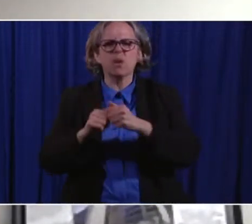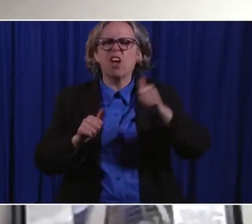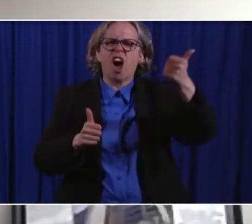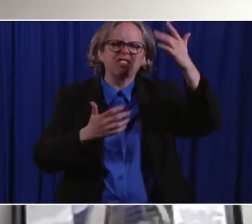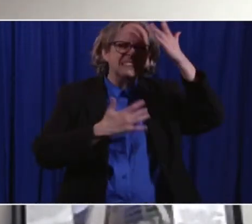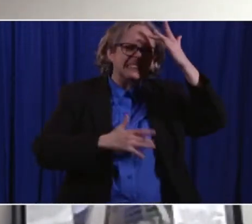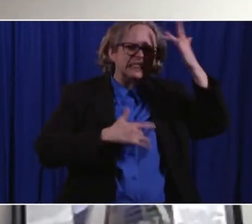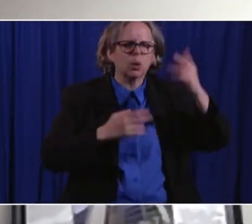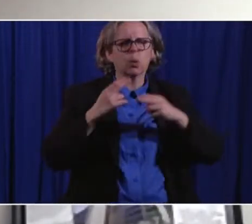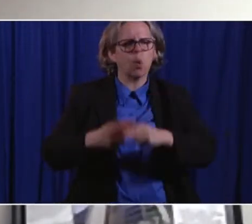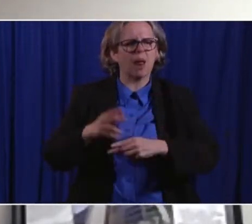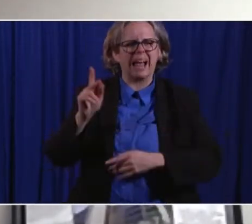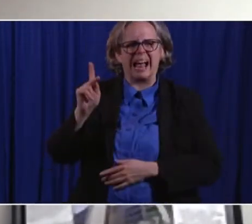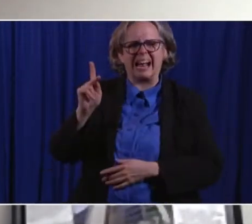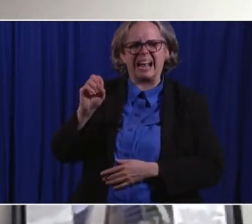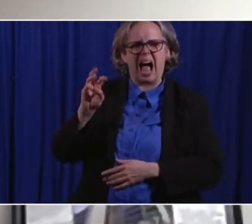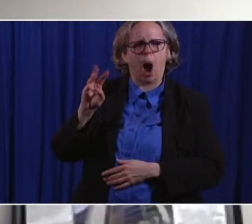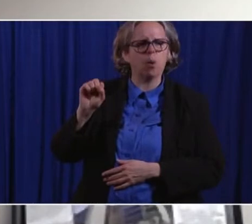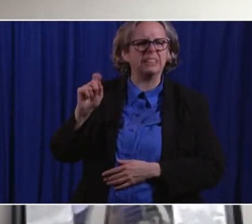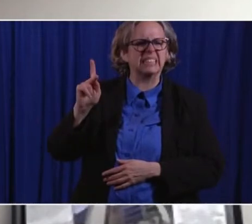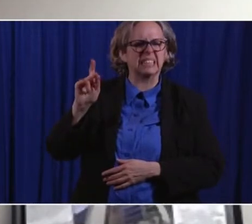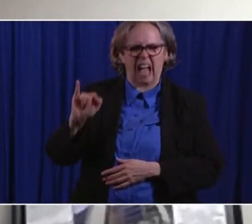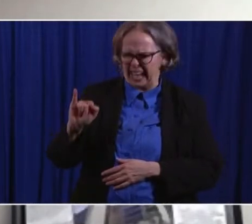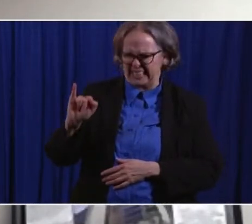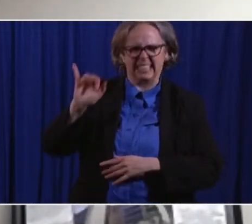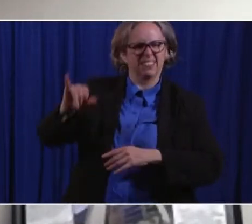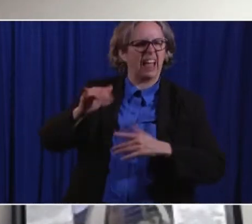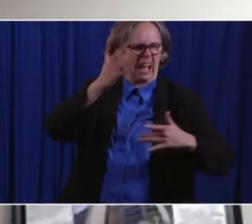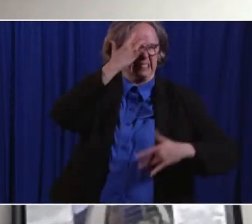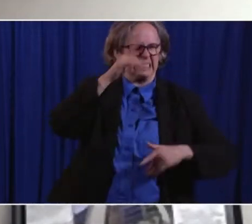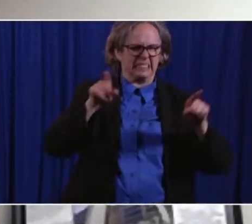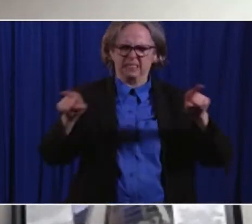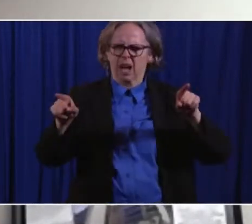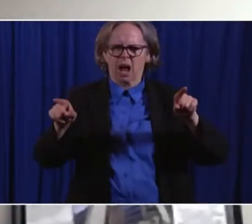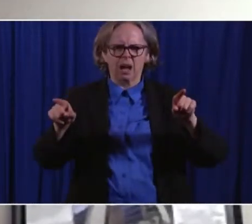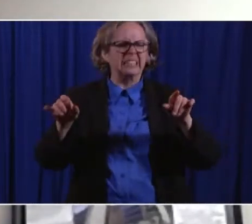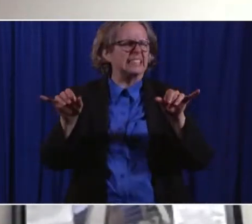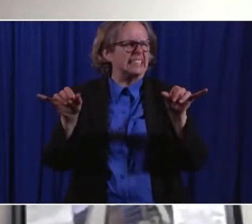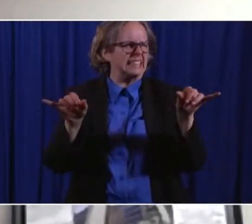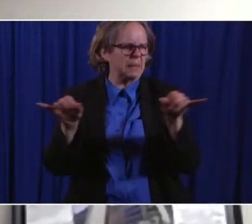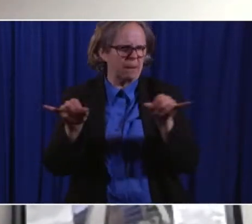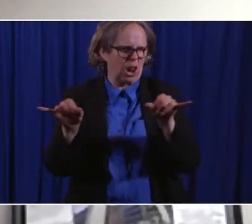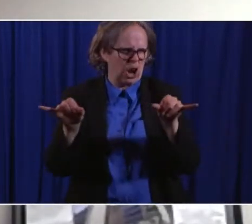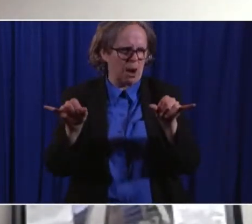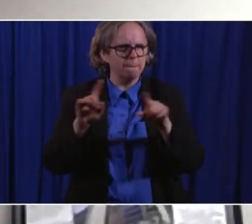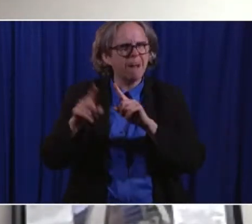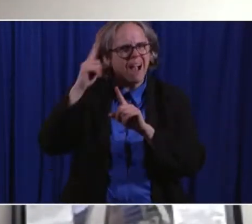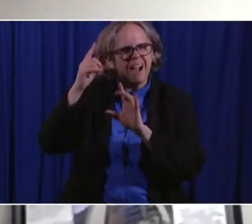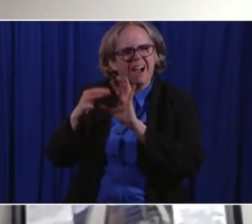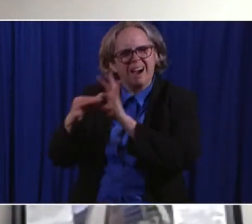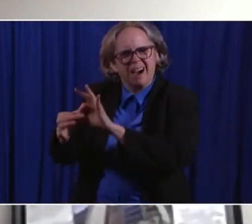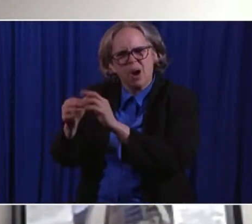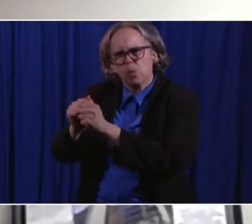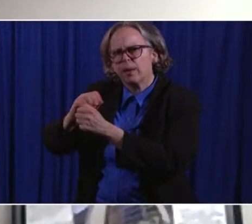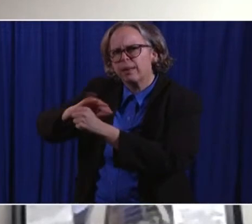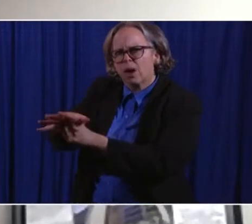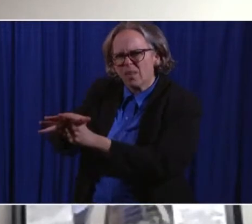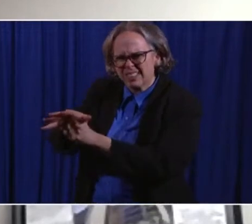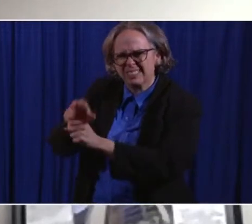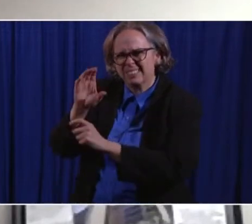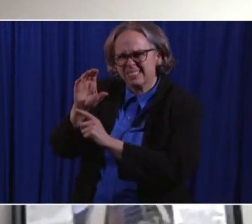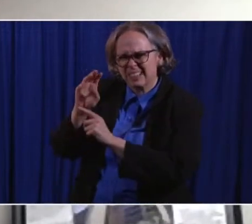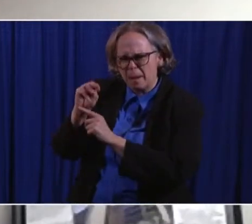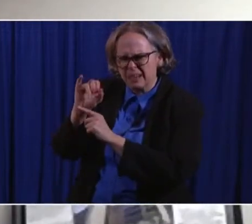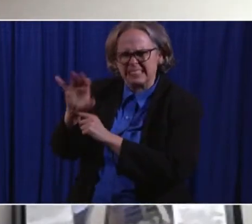has some similar symptoms. What we do notice with MISC, it does seem to be more severe, more resistant to therapy, and